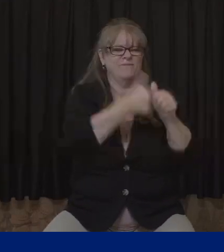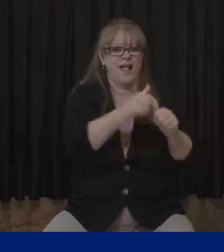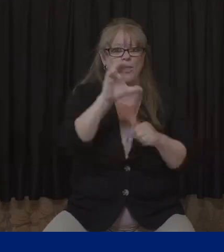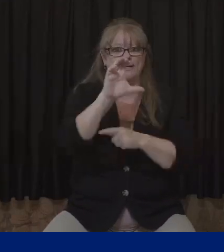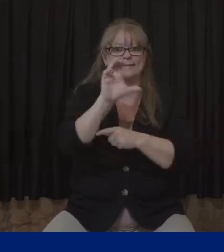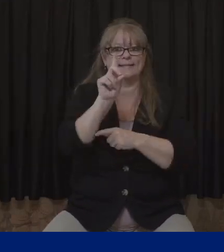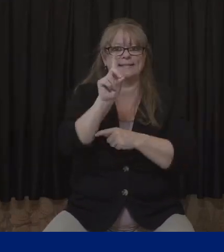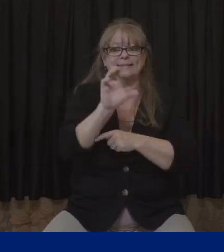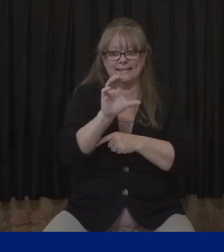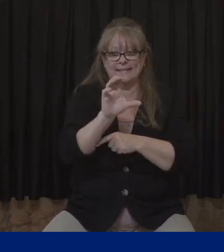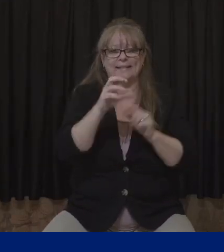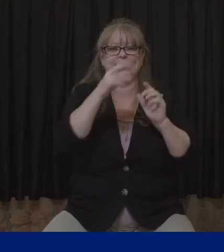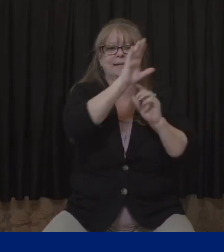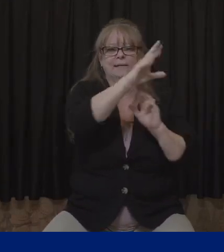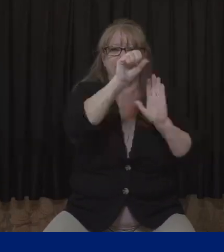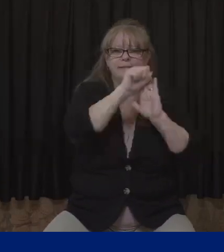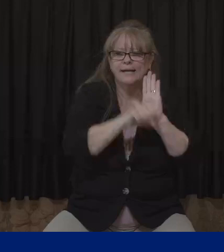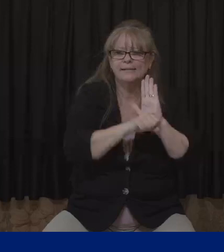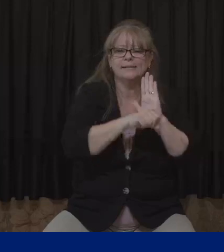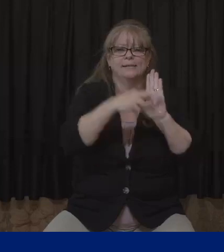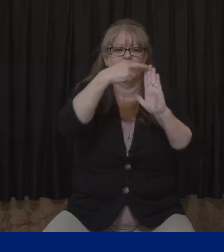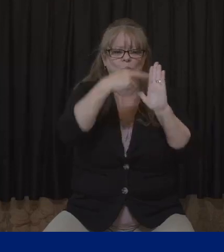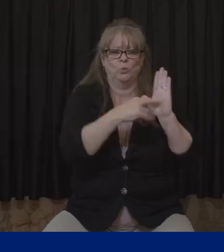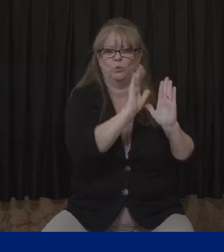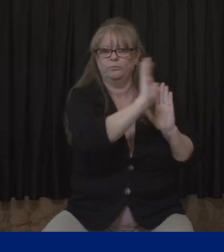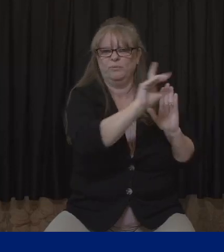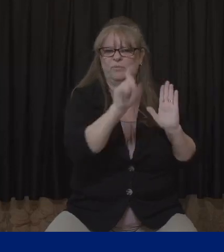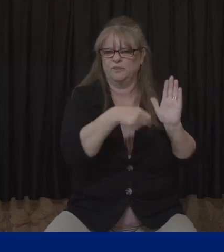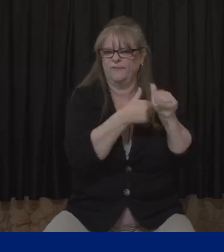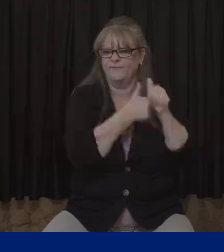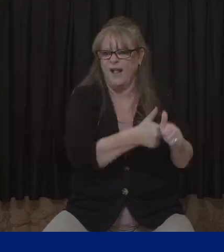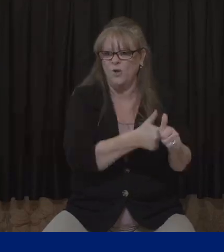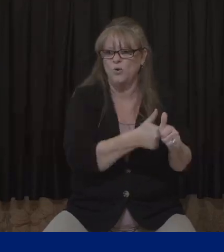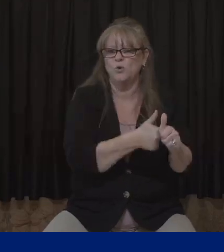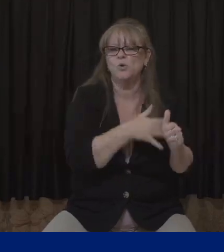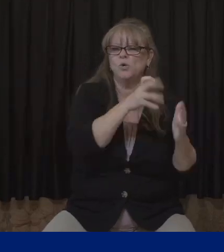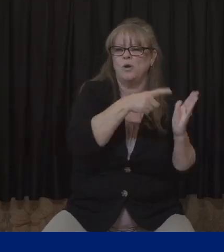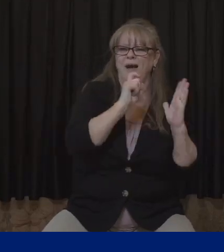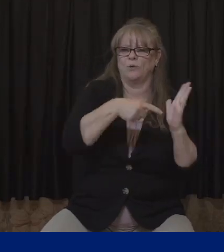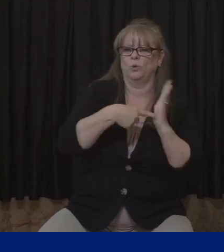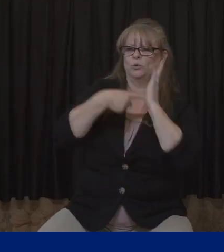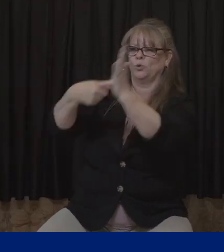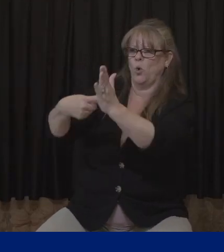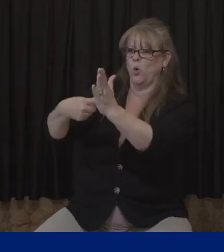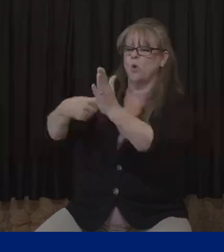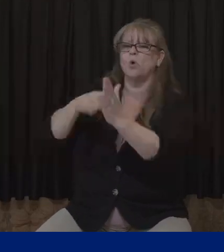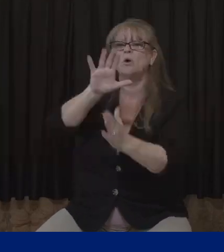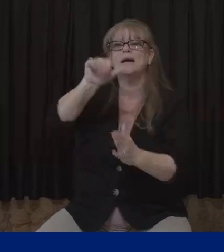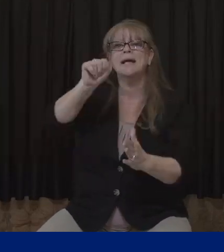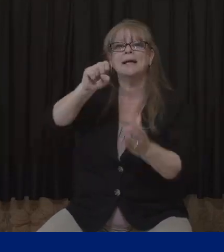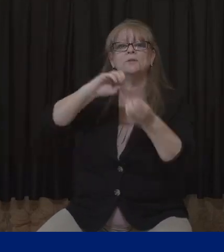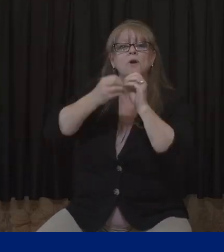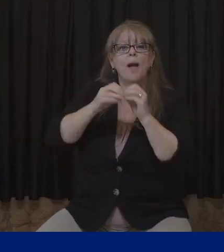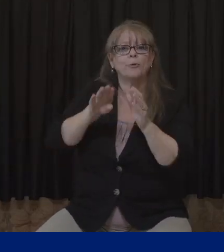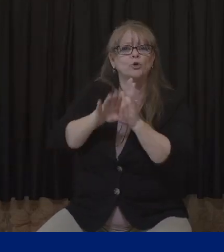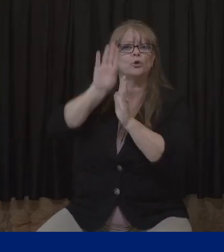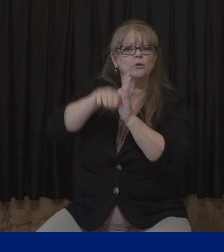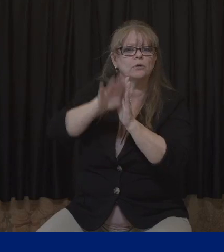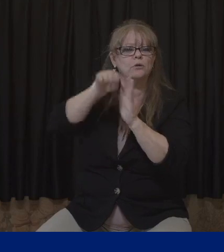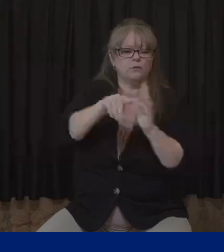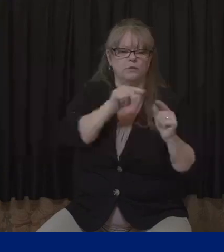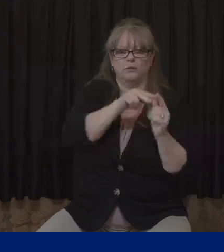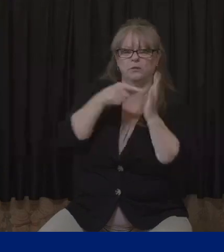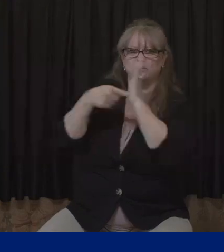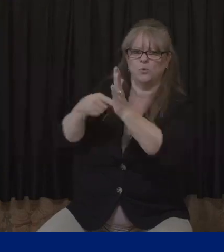very similar. They have to show either a very low number of cases per day, 0 or 1, very low, counties that haven't had a case in a week or two,